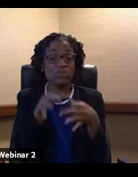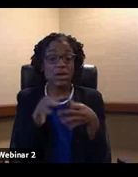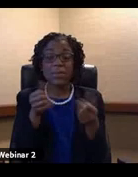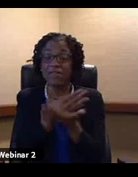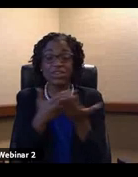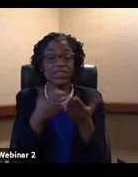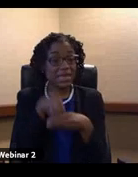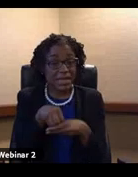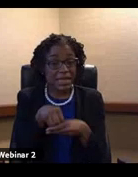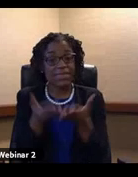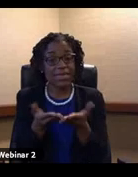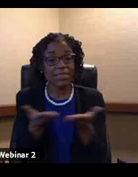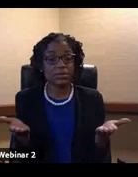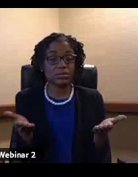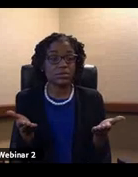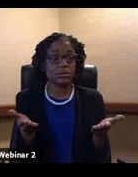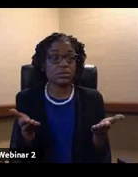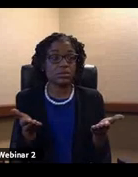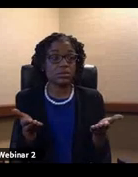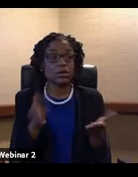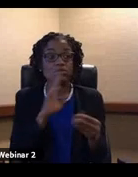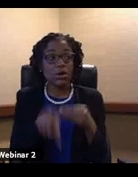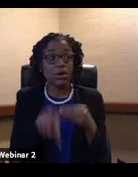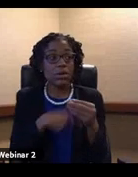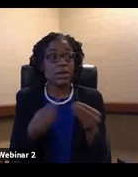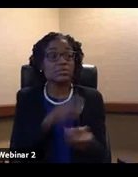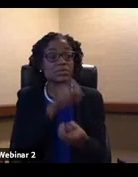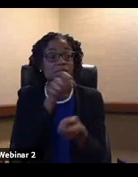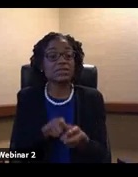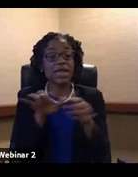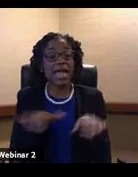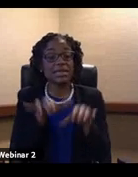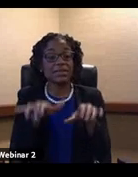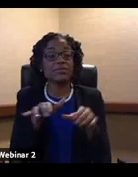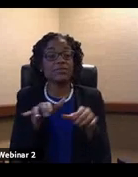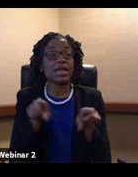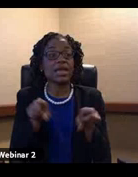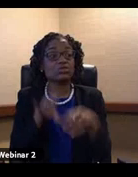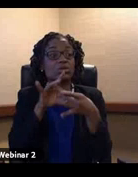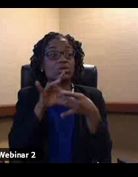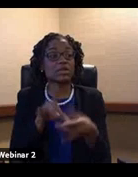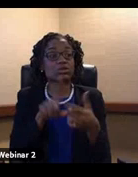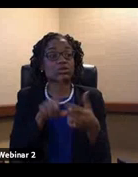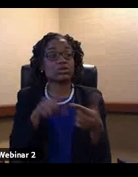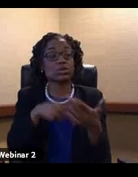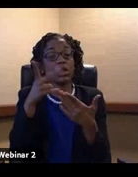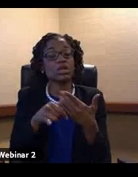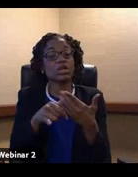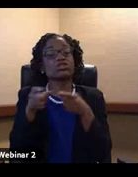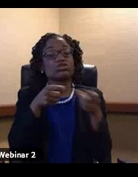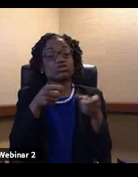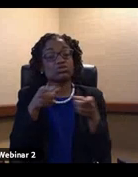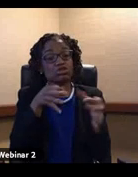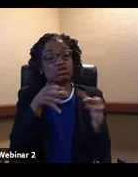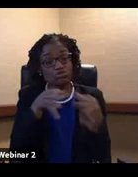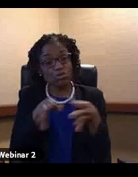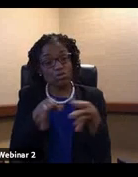describe everything that's in the elements in the solicitation, but talk about specific activities as relates to the project and the